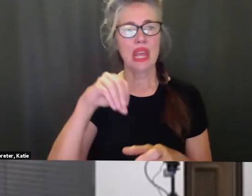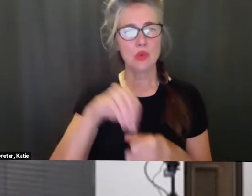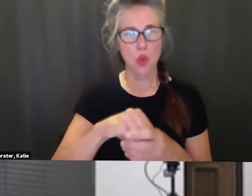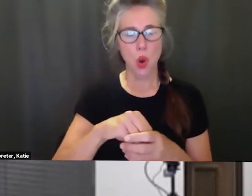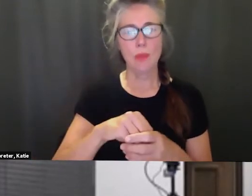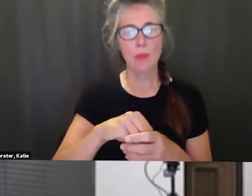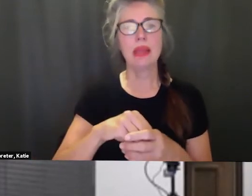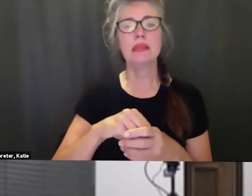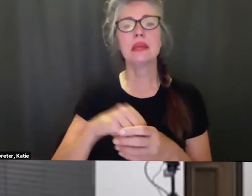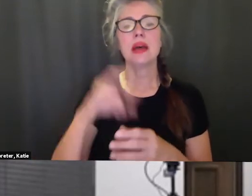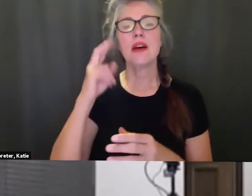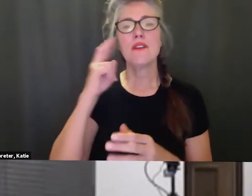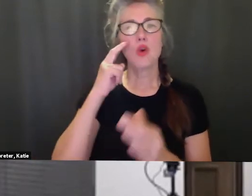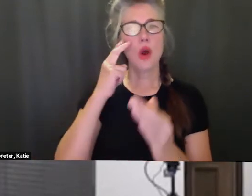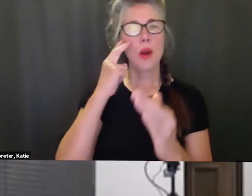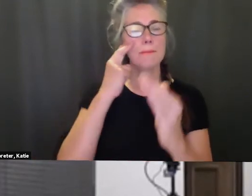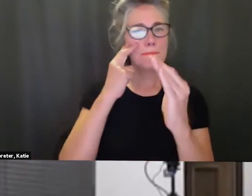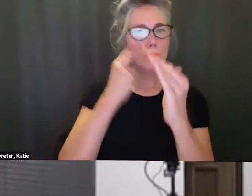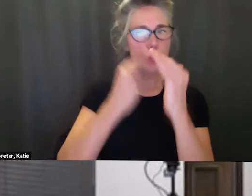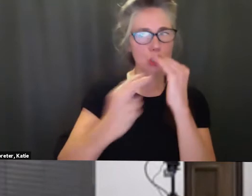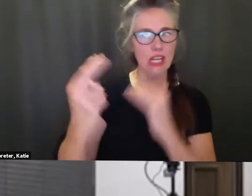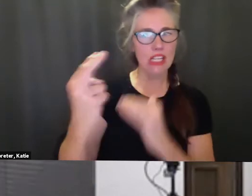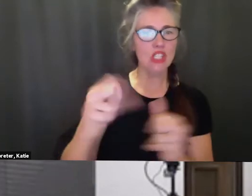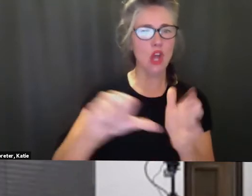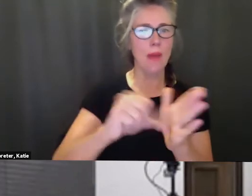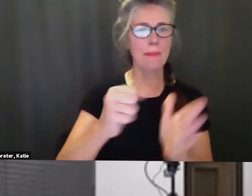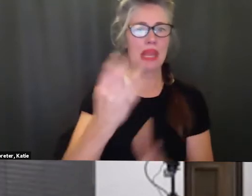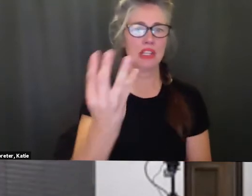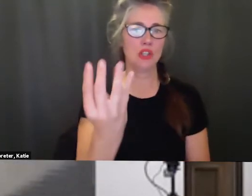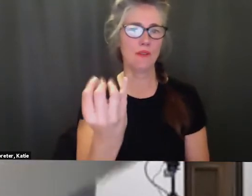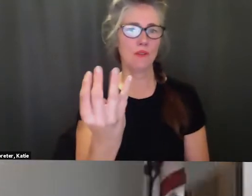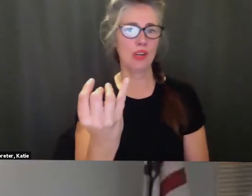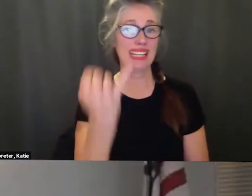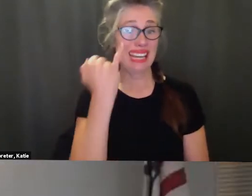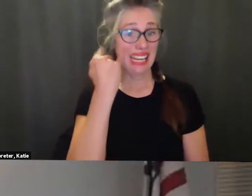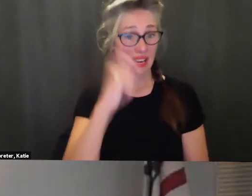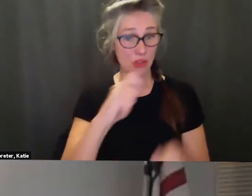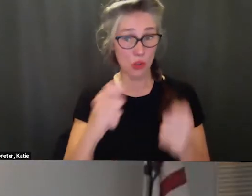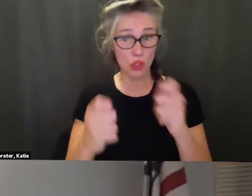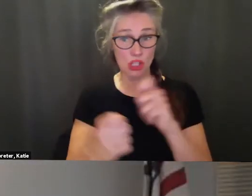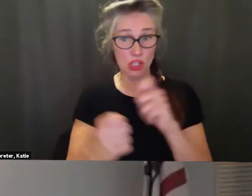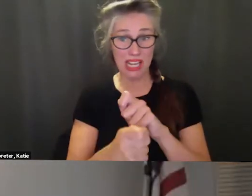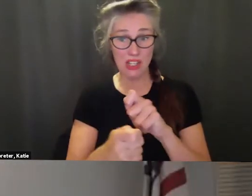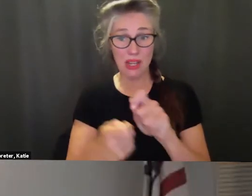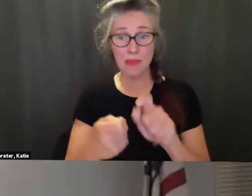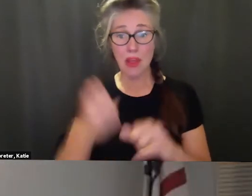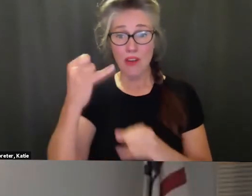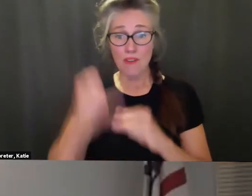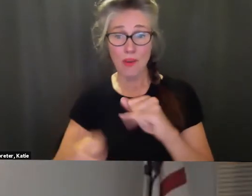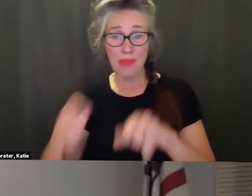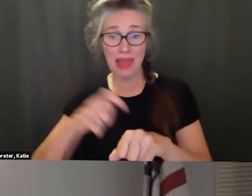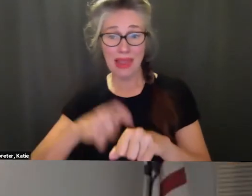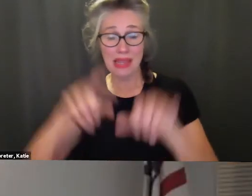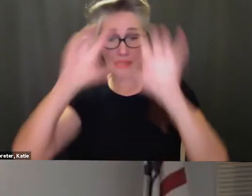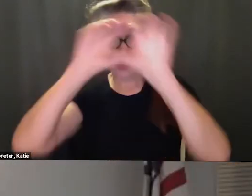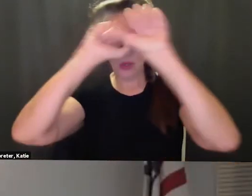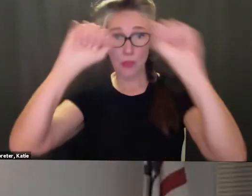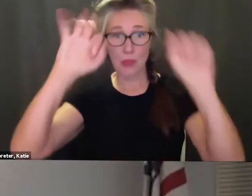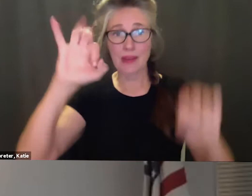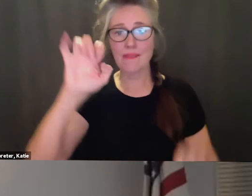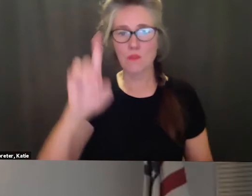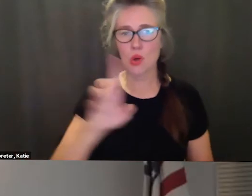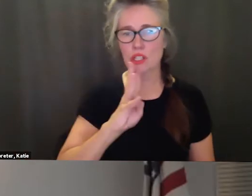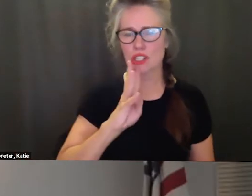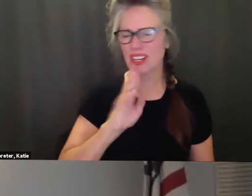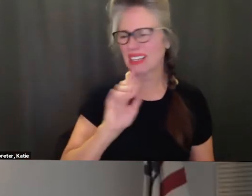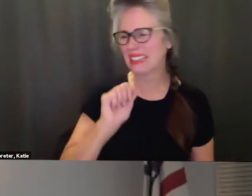and projections on page 14, I wondered if you changed them at all from the last time. It's not